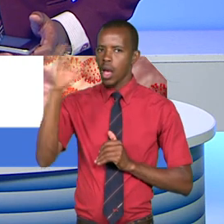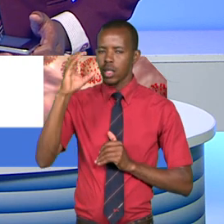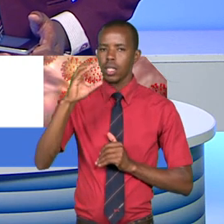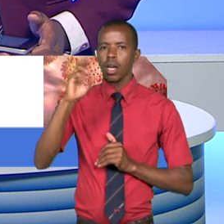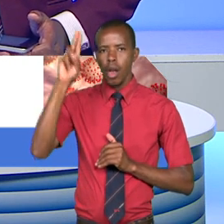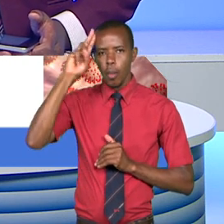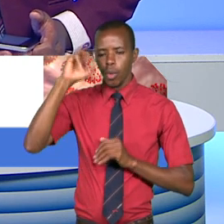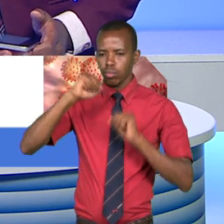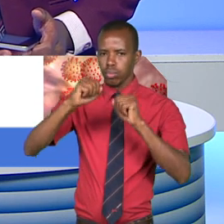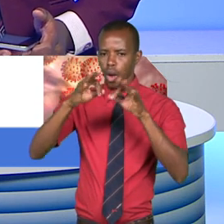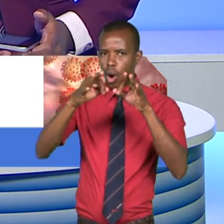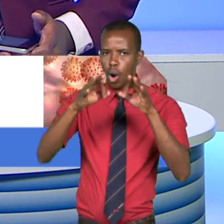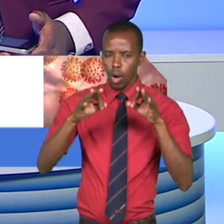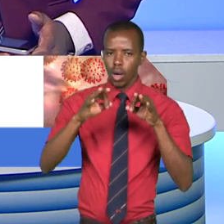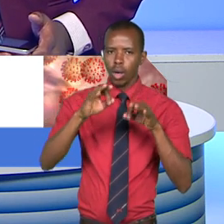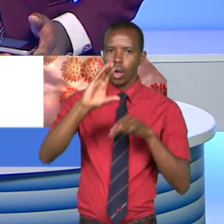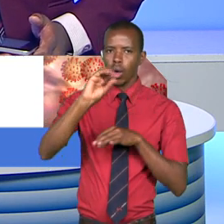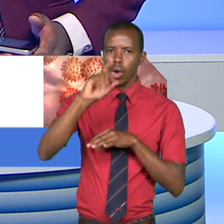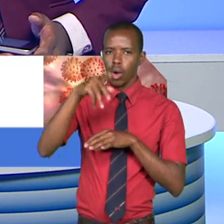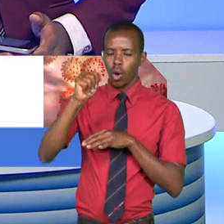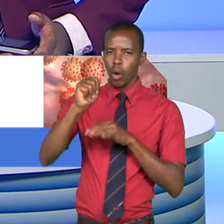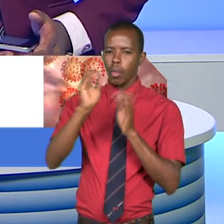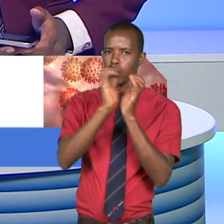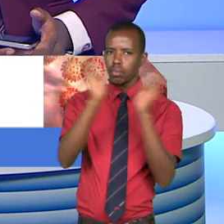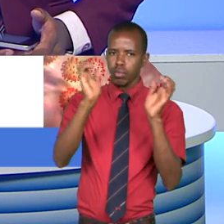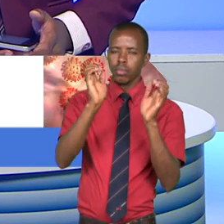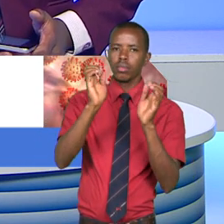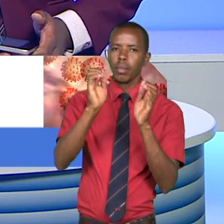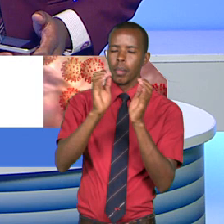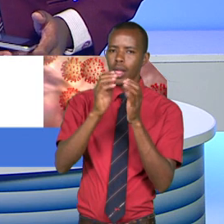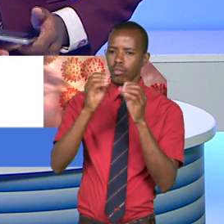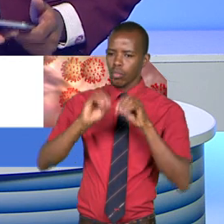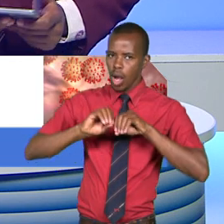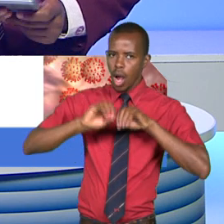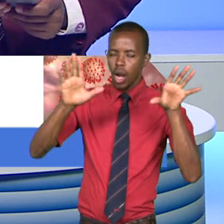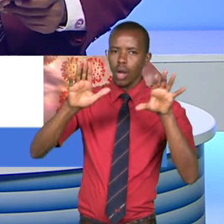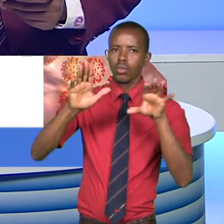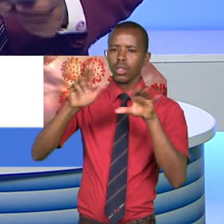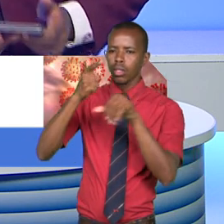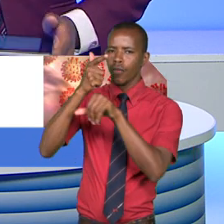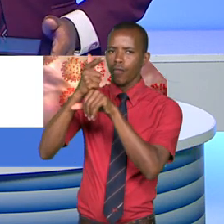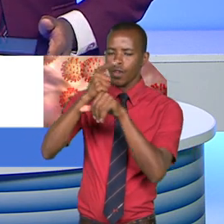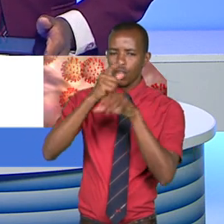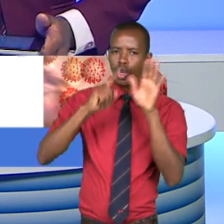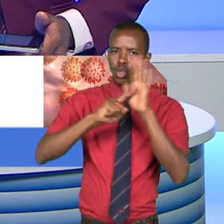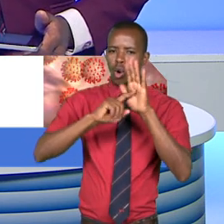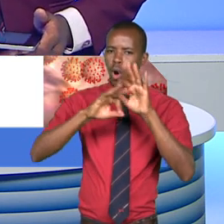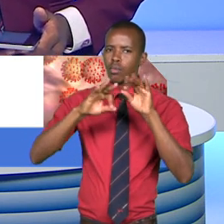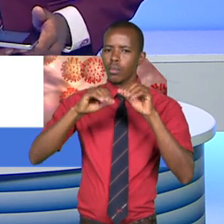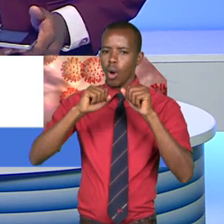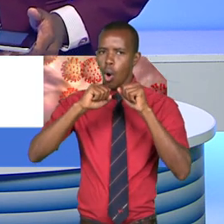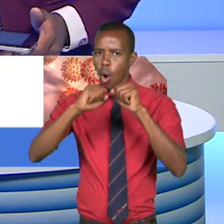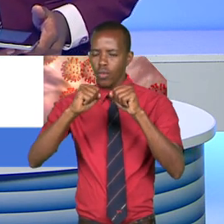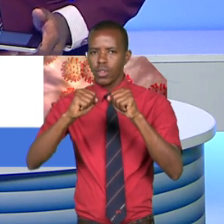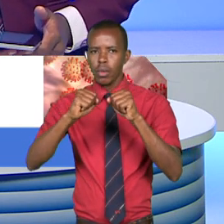Police Accountability, COPPA, have released police body camera footage showing an officer who was assaulting a